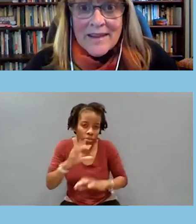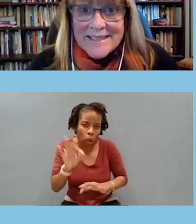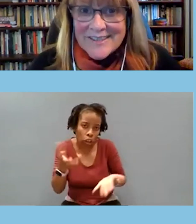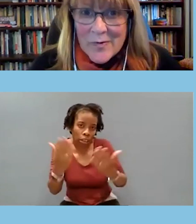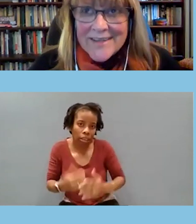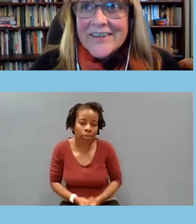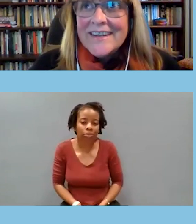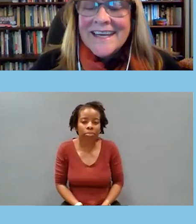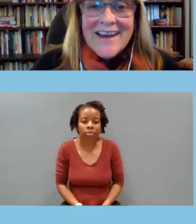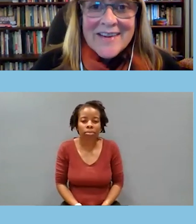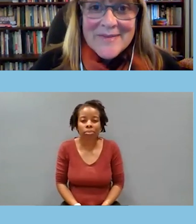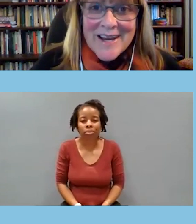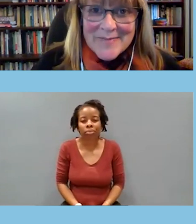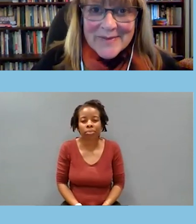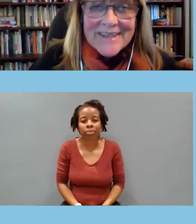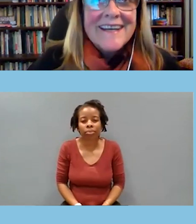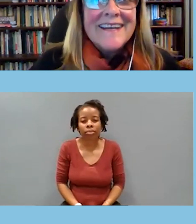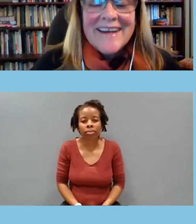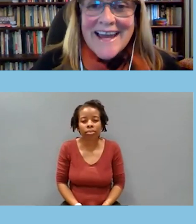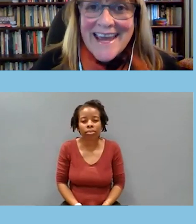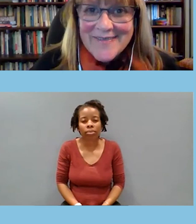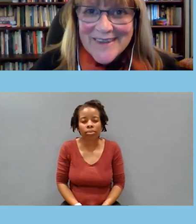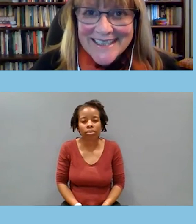With the politics of wonder, yeah,